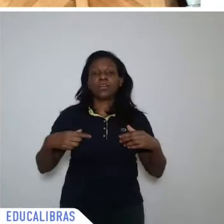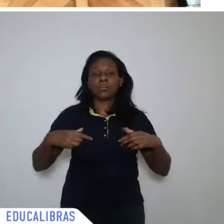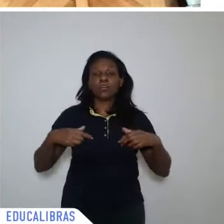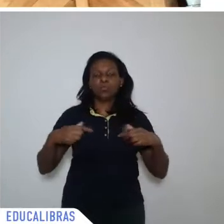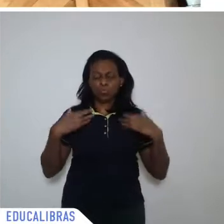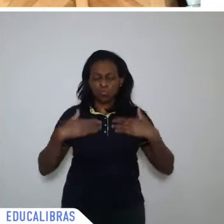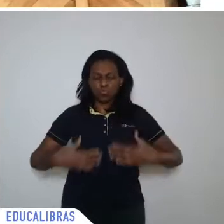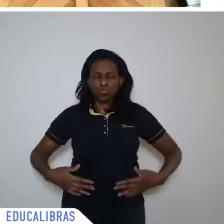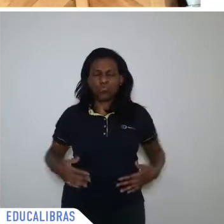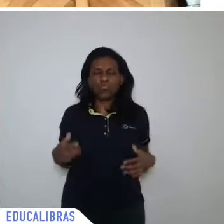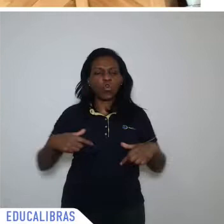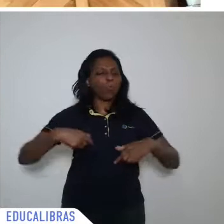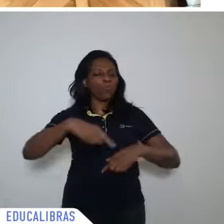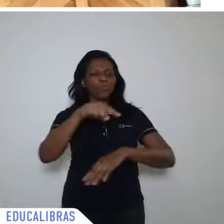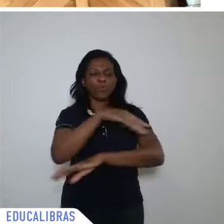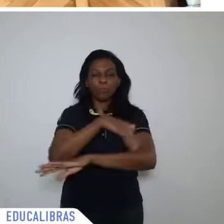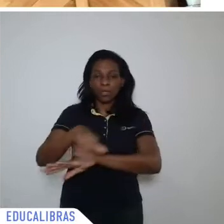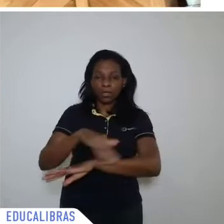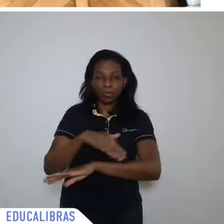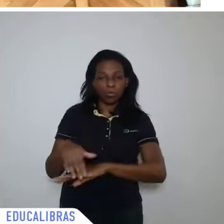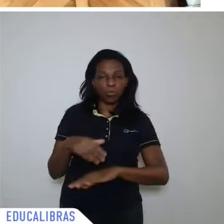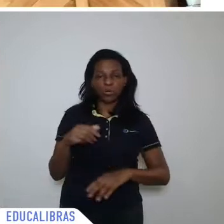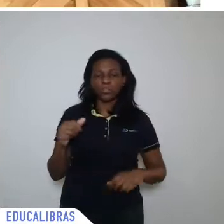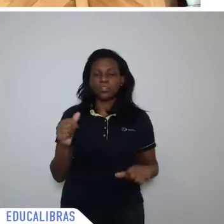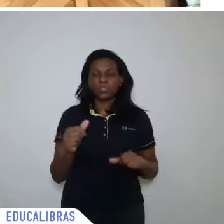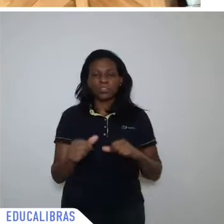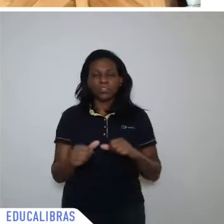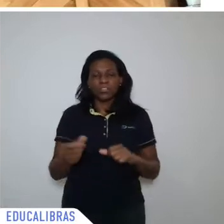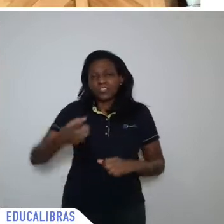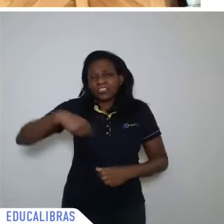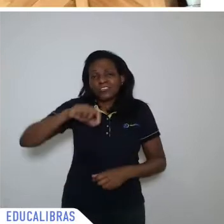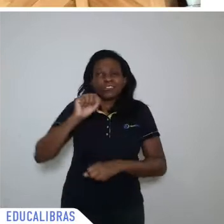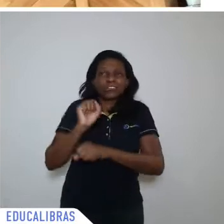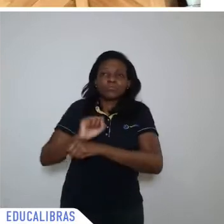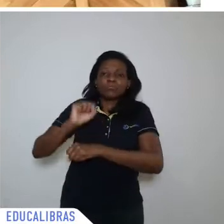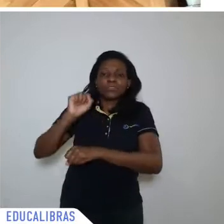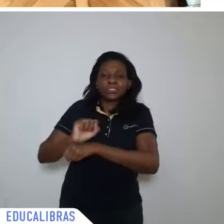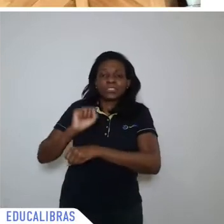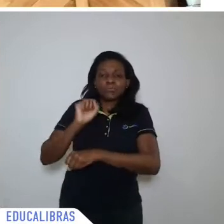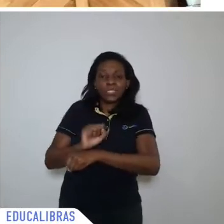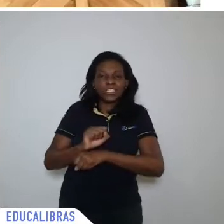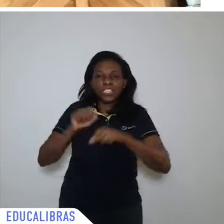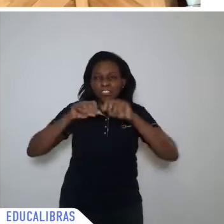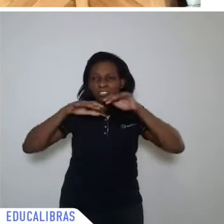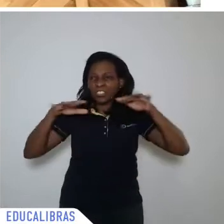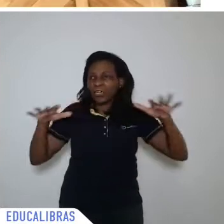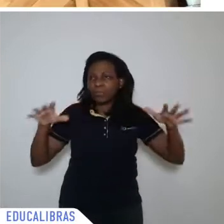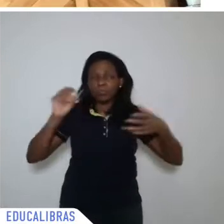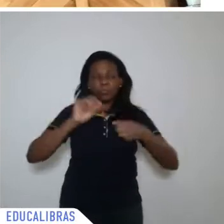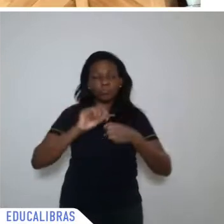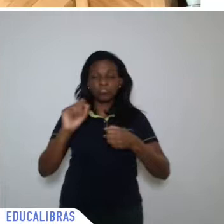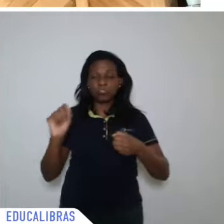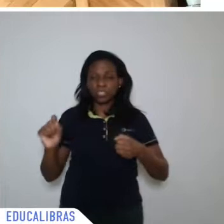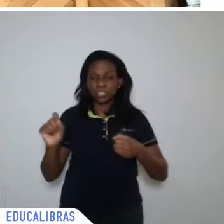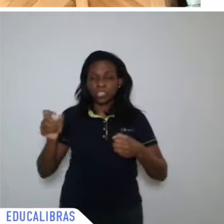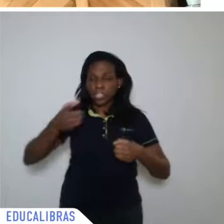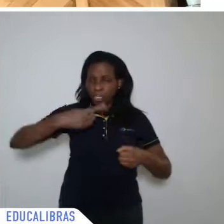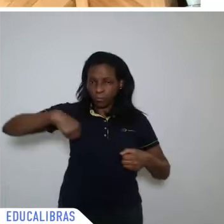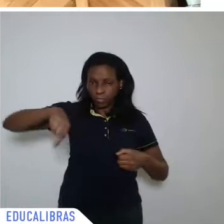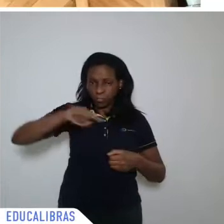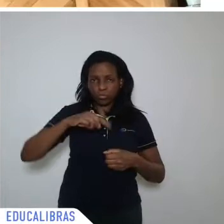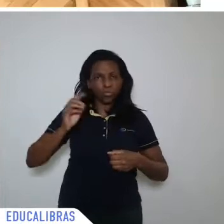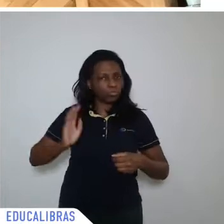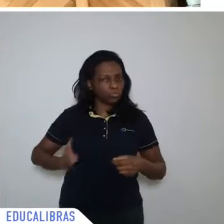This has taken the bodies from the streets and locked them in their houses. We hope the pandemic